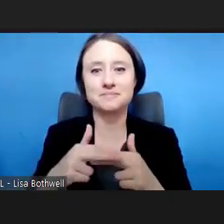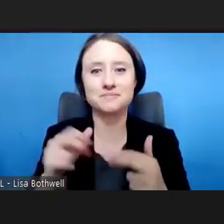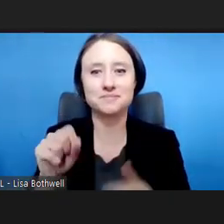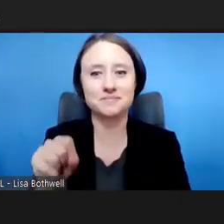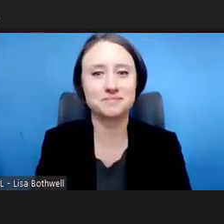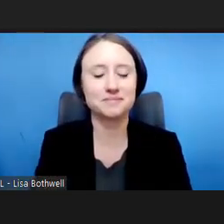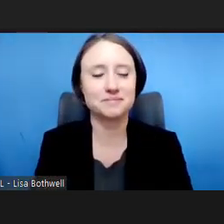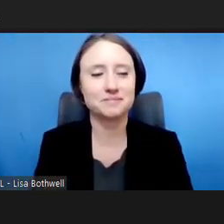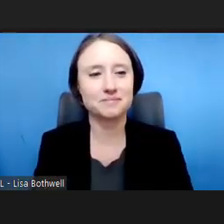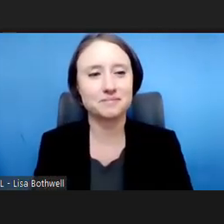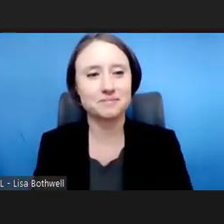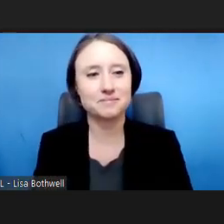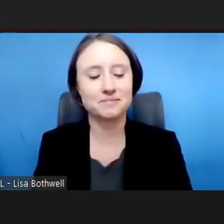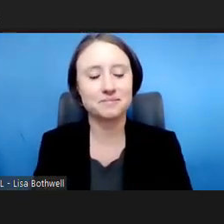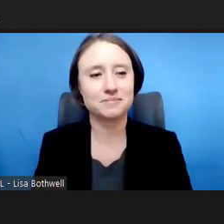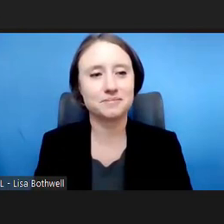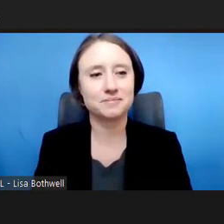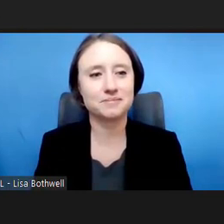Next slide, please.